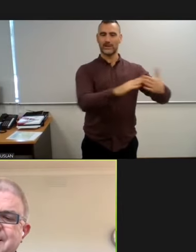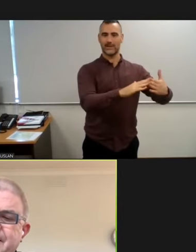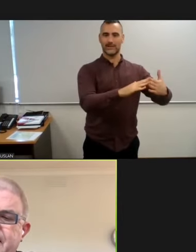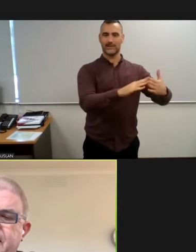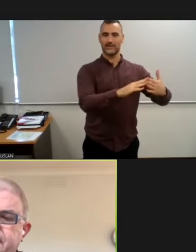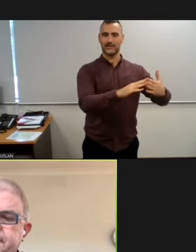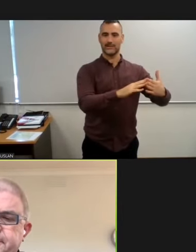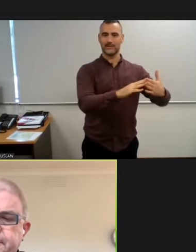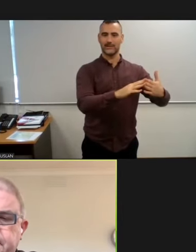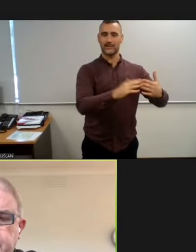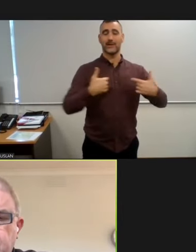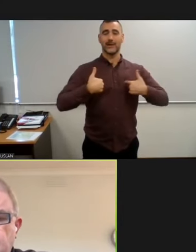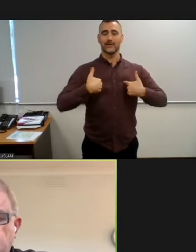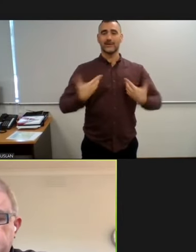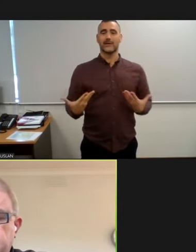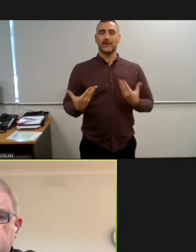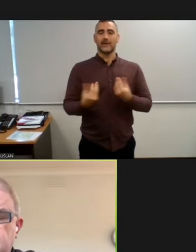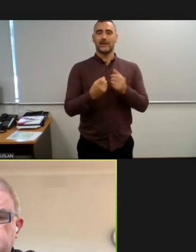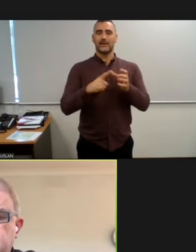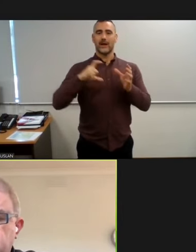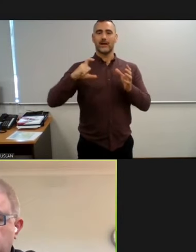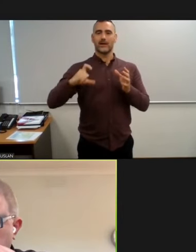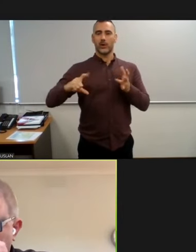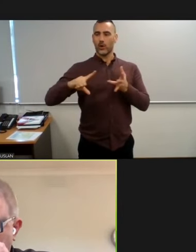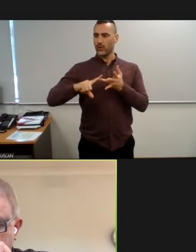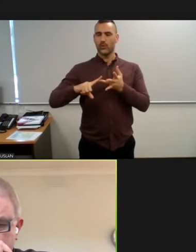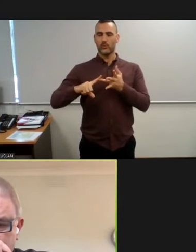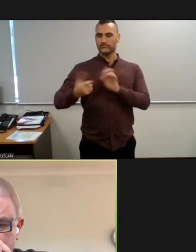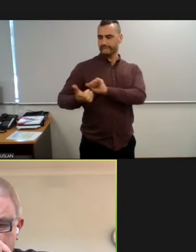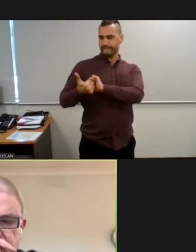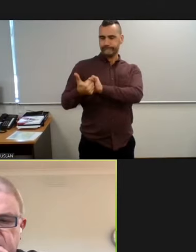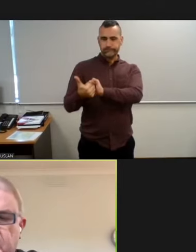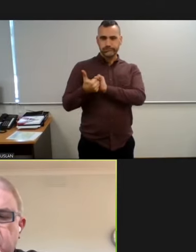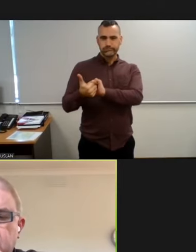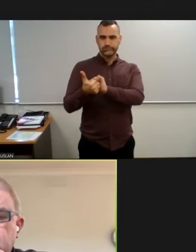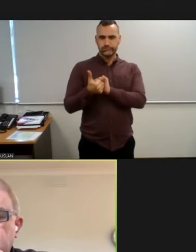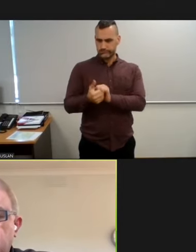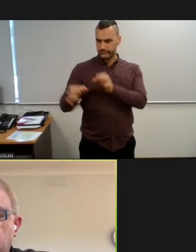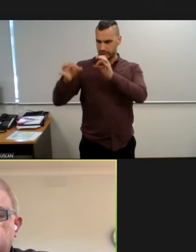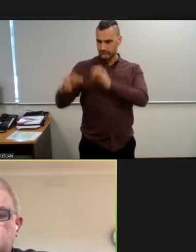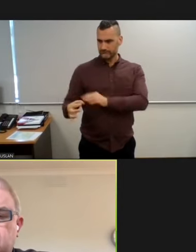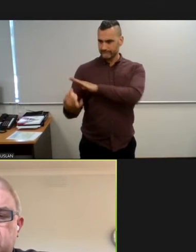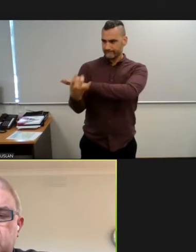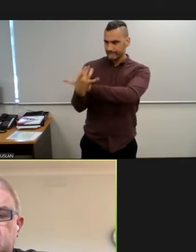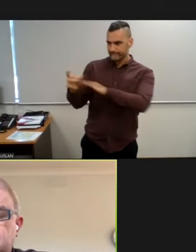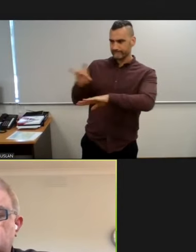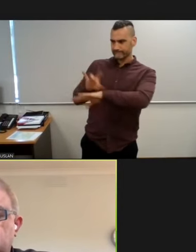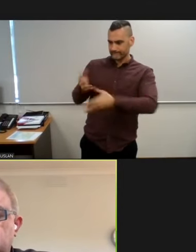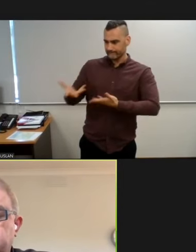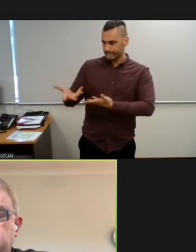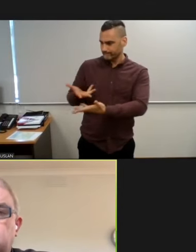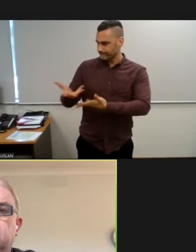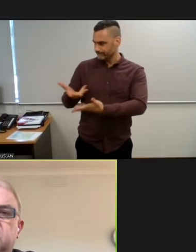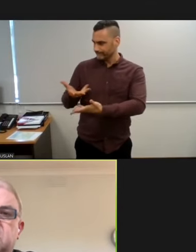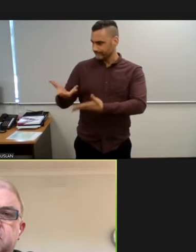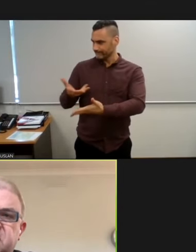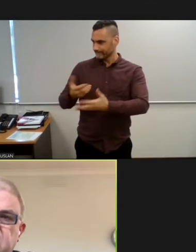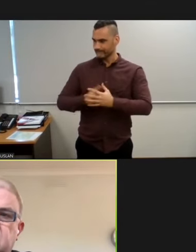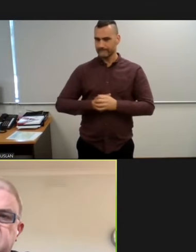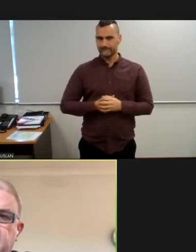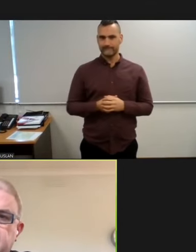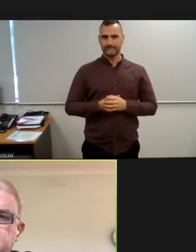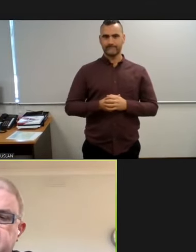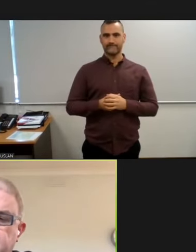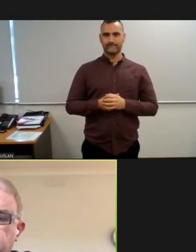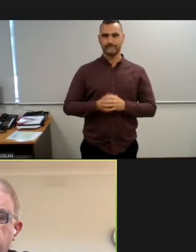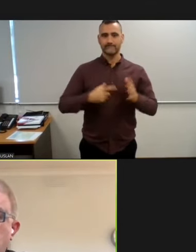process. I think in combination with VACHO, there were two digital forums that